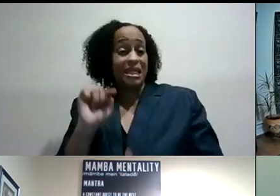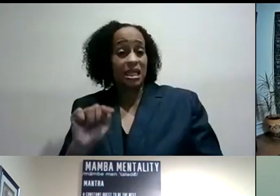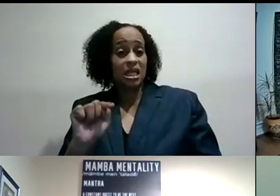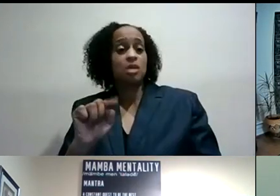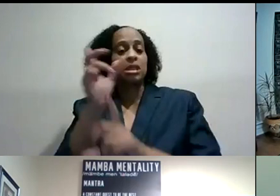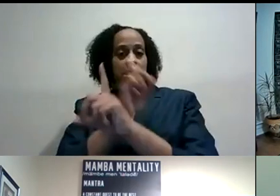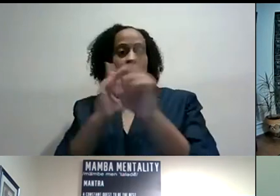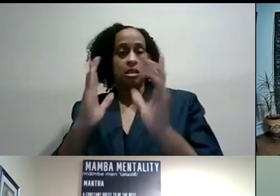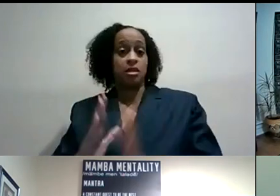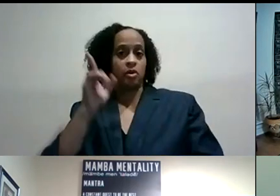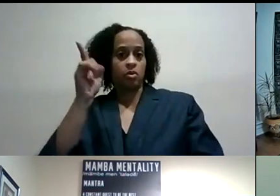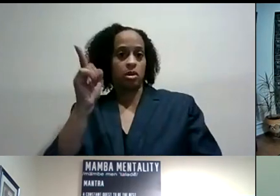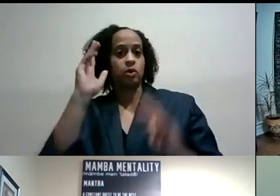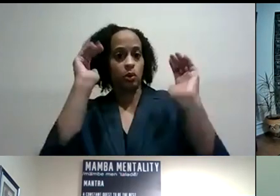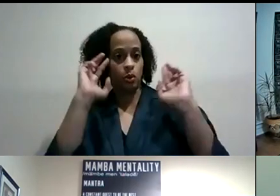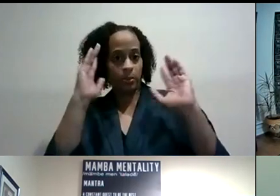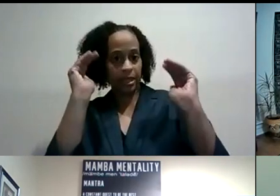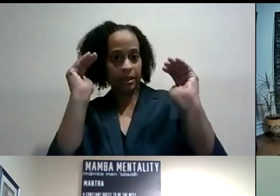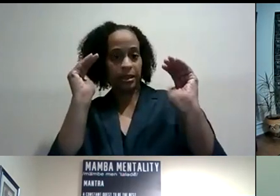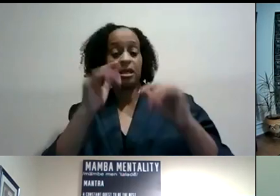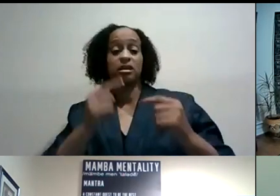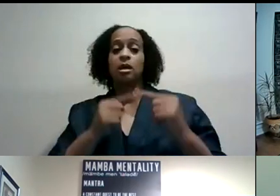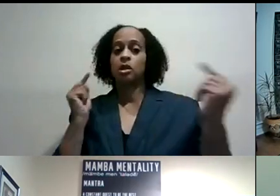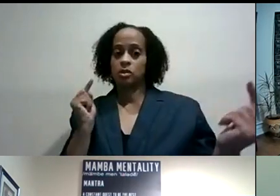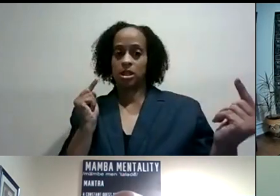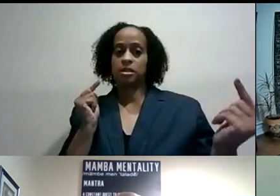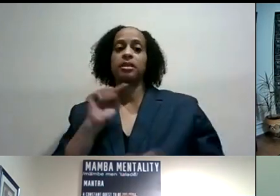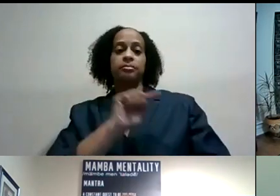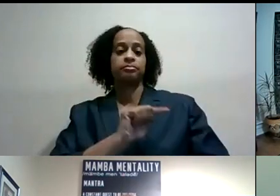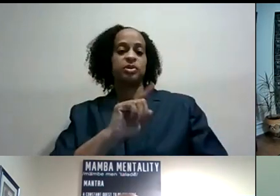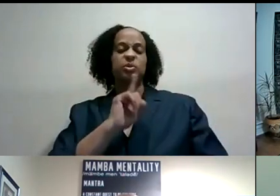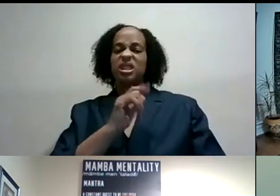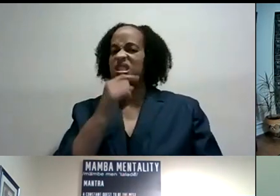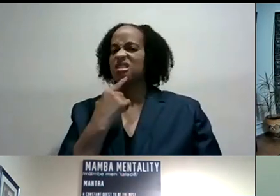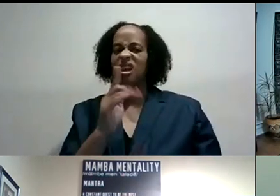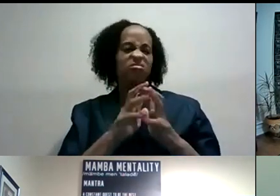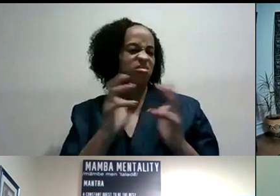deliverer. In contrast, she really doesn't say